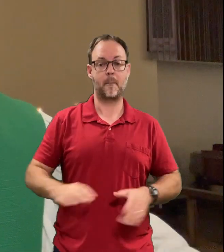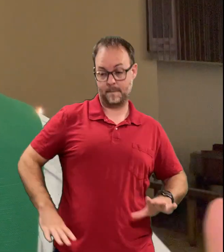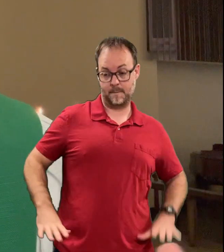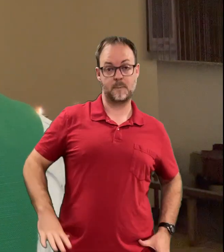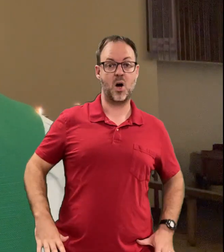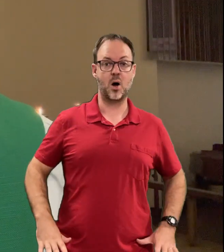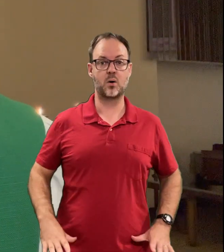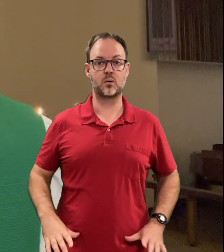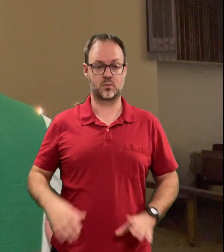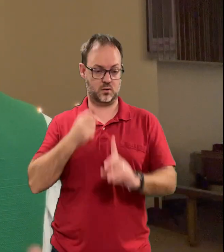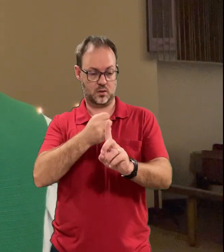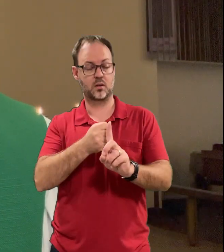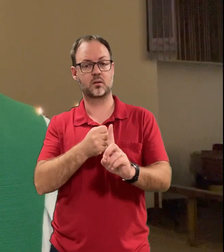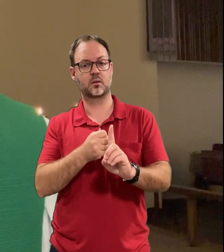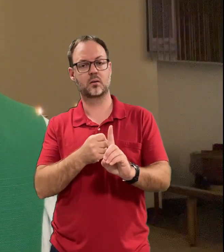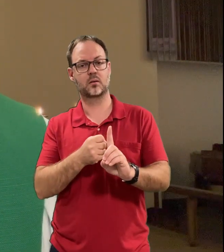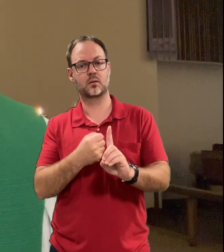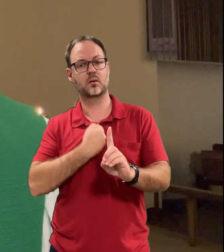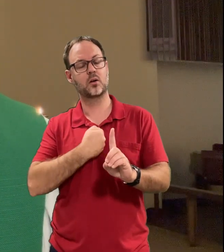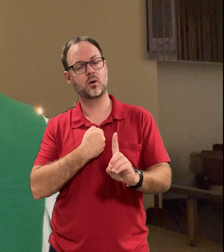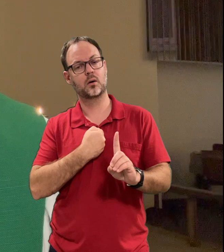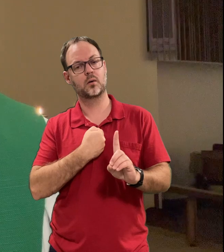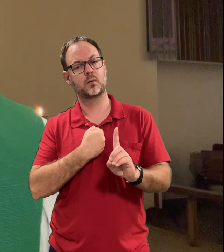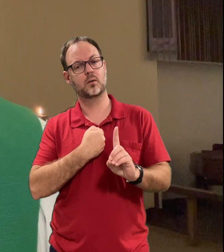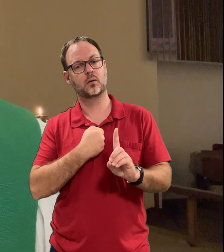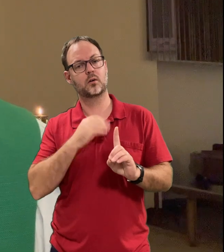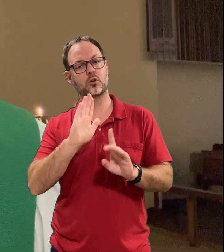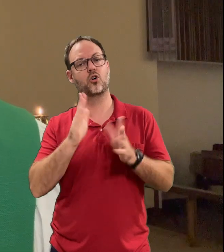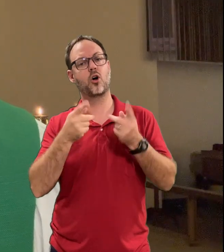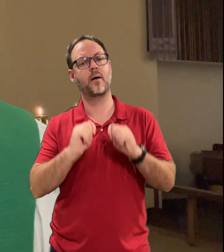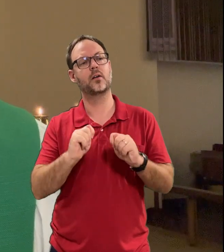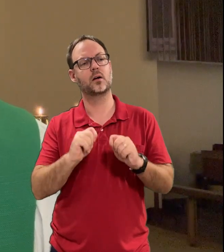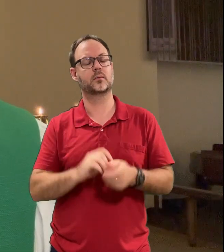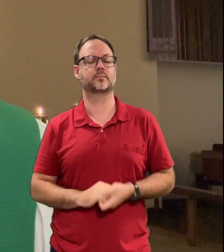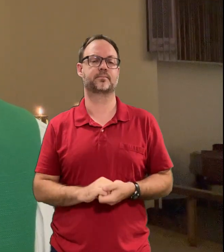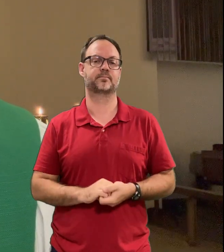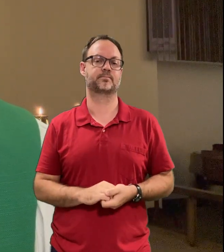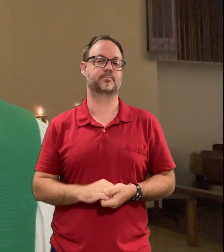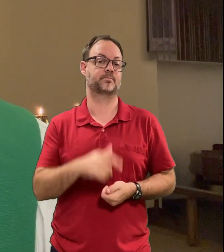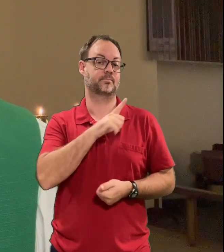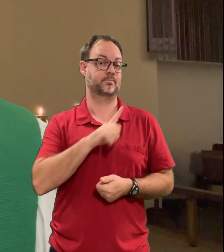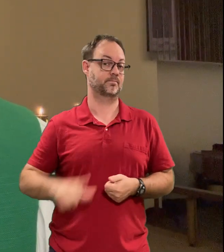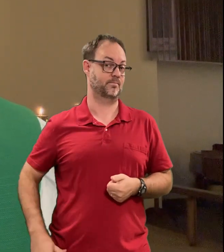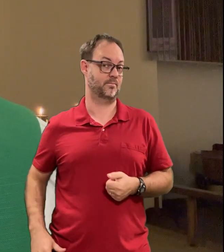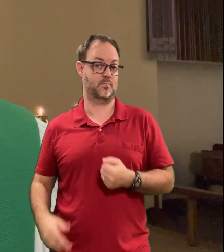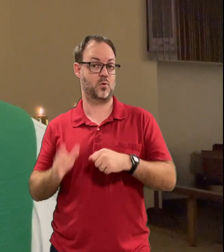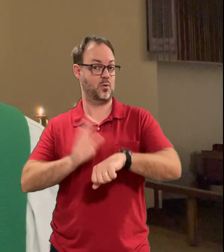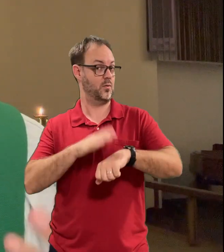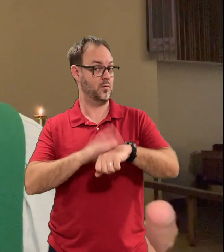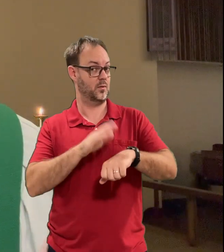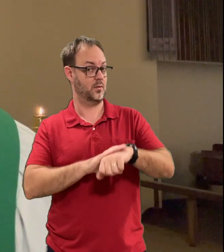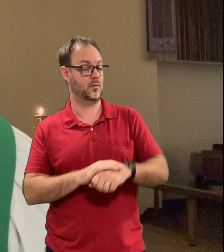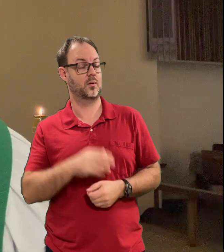You boasting in yourself and your effort. You know, the Lord warns us about that